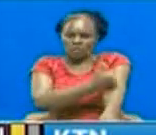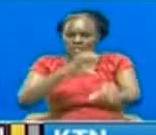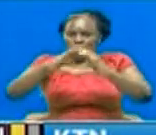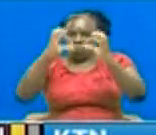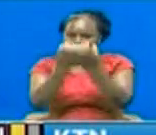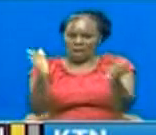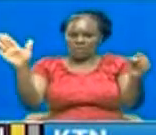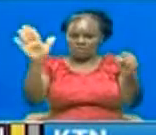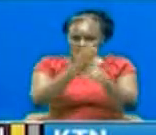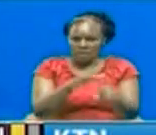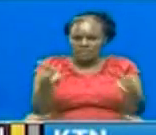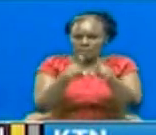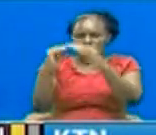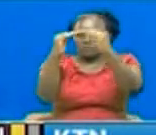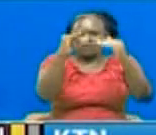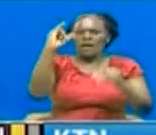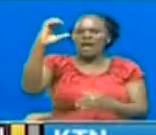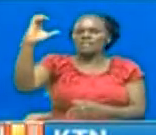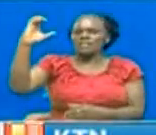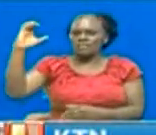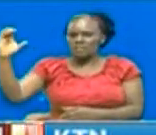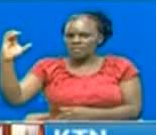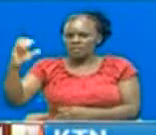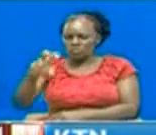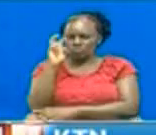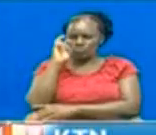worldwide, the equivalent of ICC, to